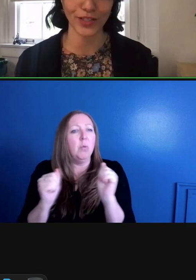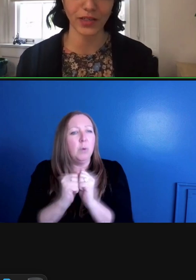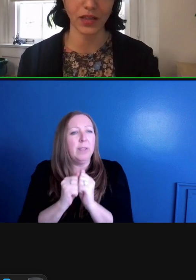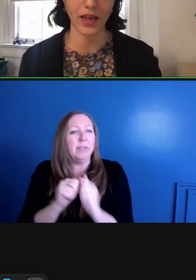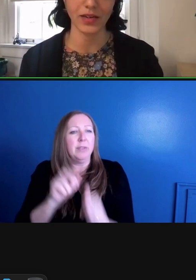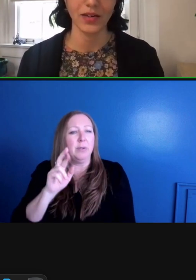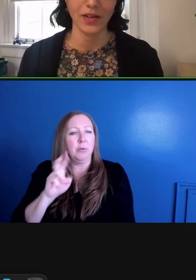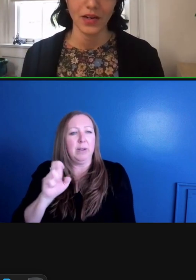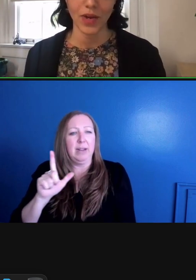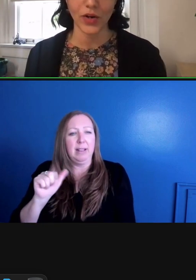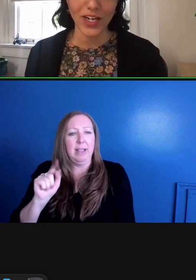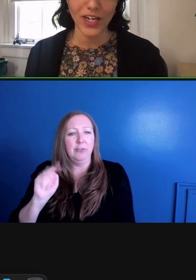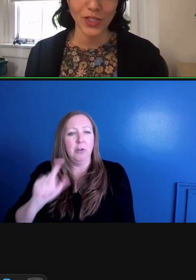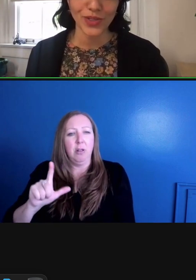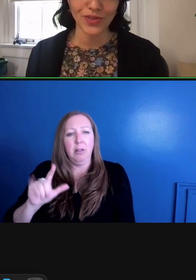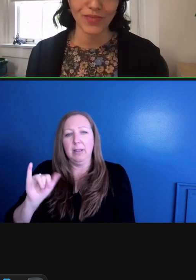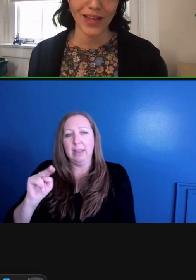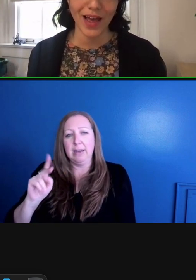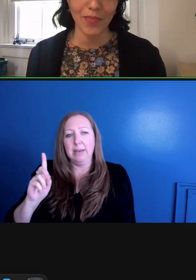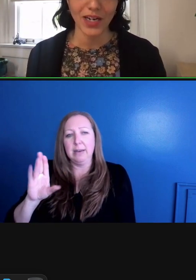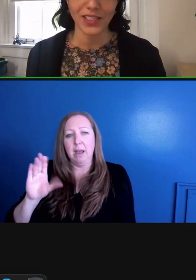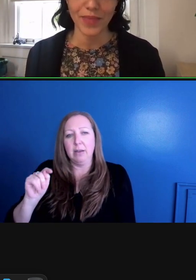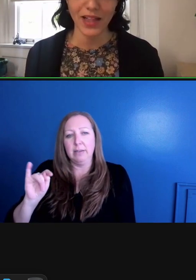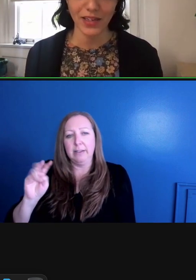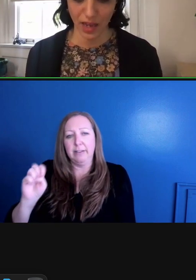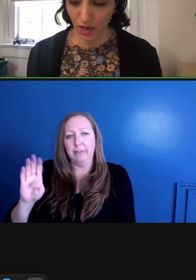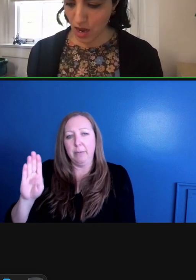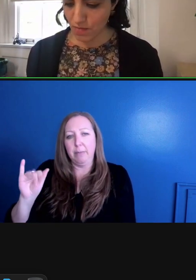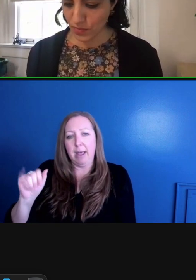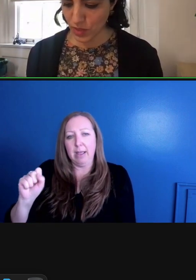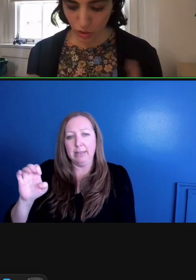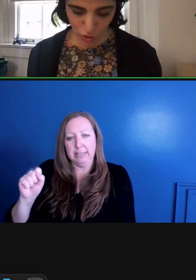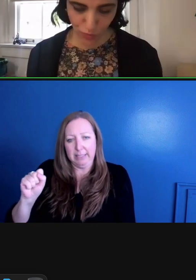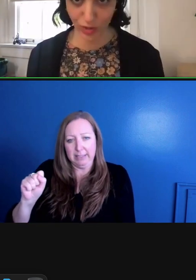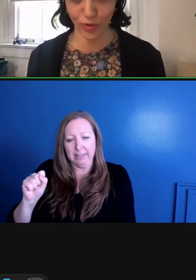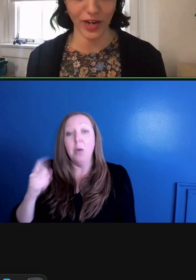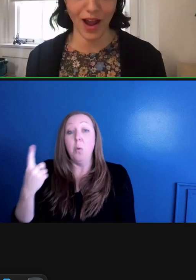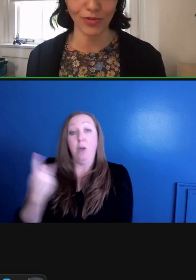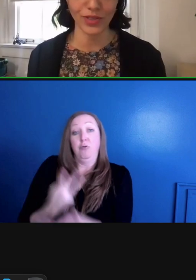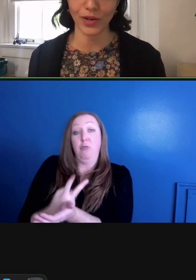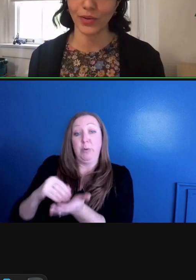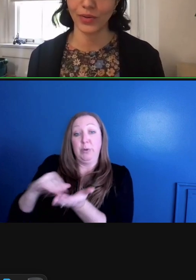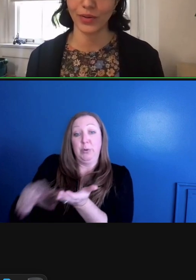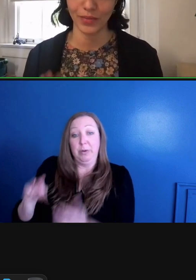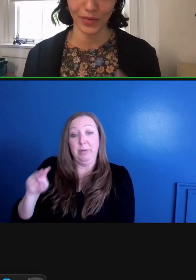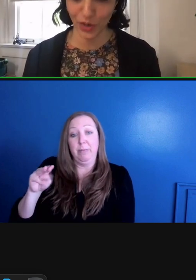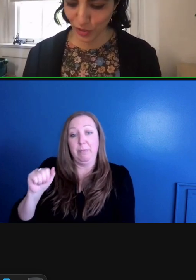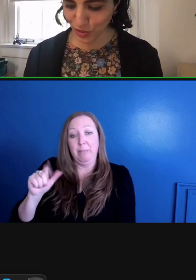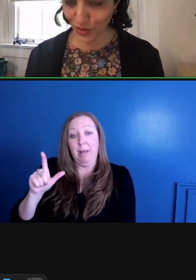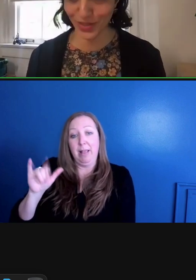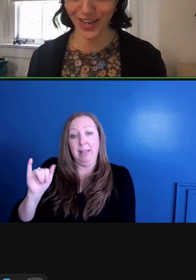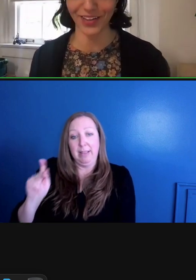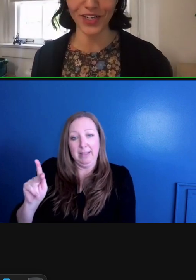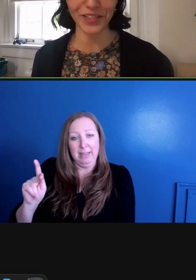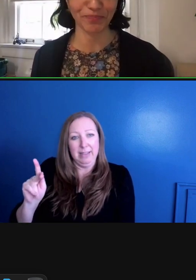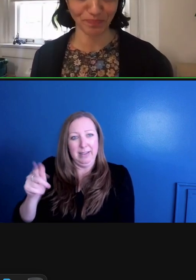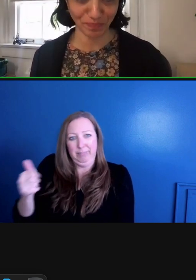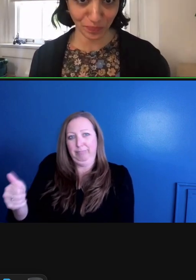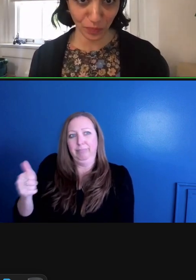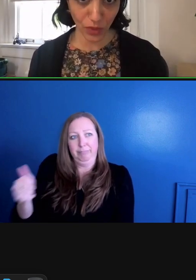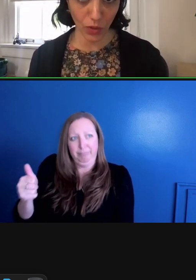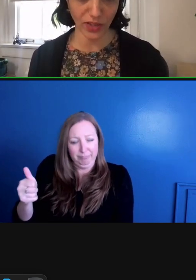a project led by a graduate student in my lab, Manasi Malik, and there's a new preprint out, so I encourage you to go take a